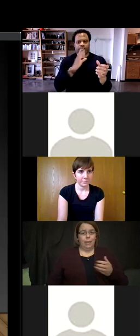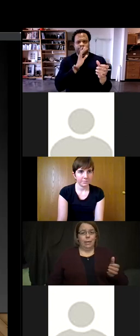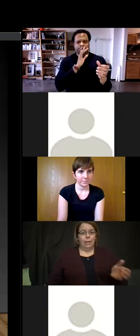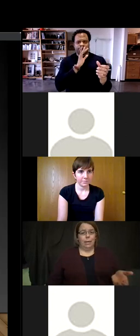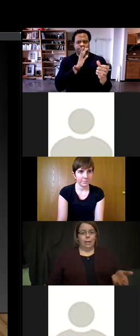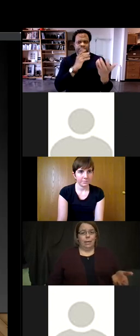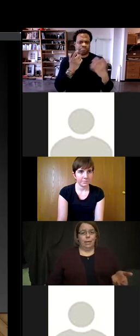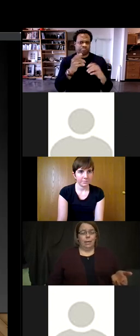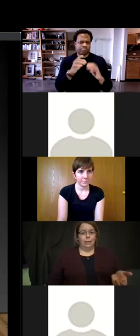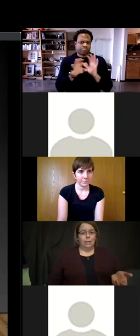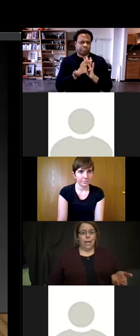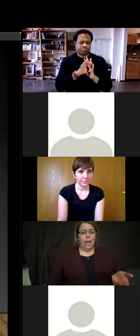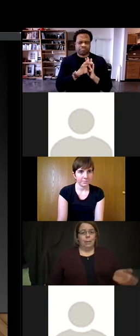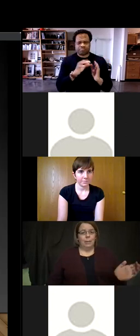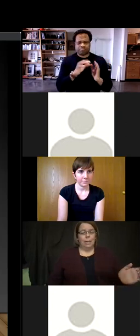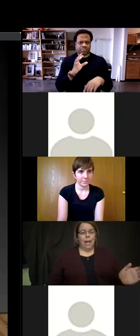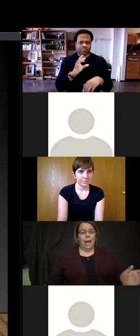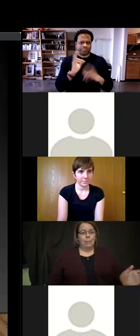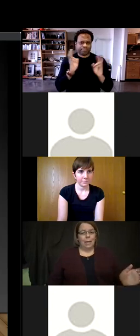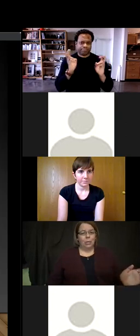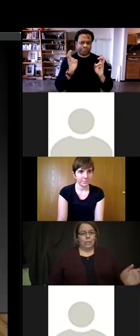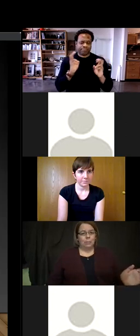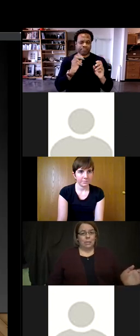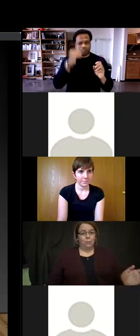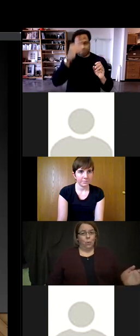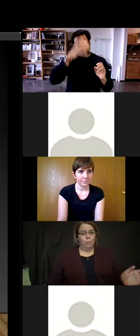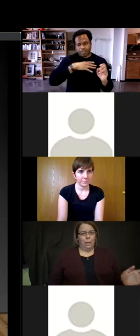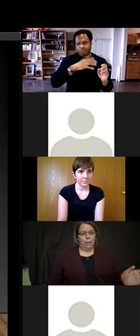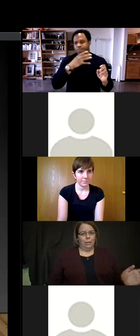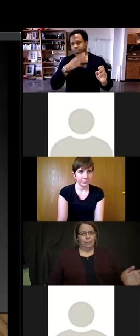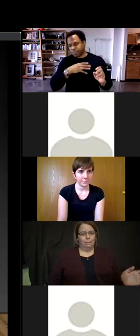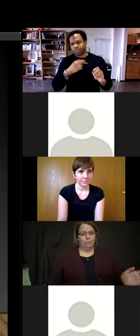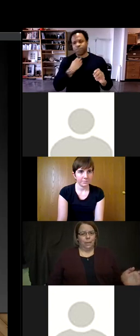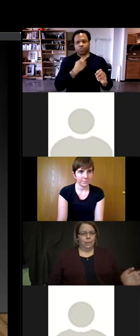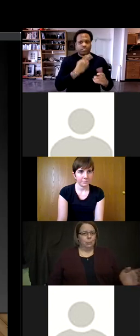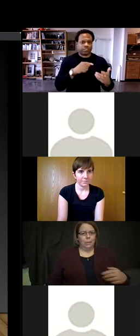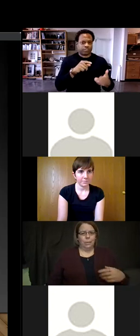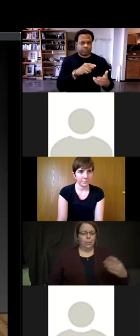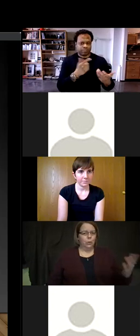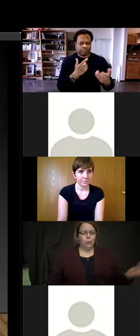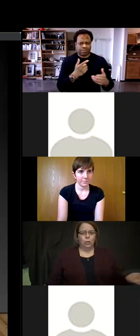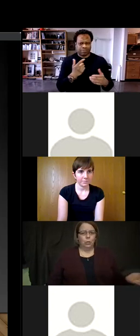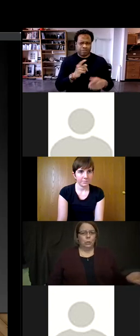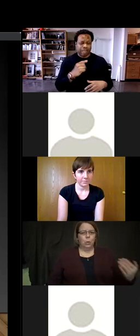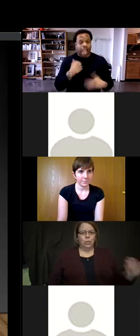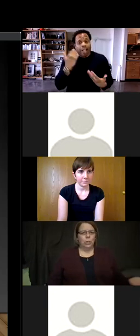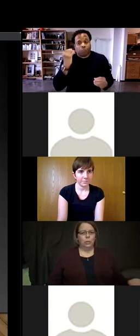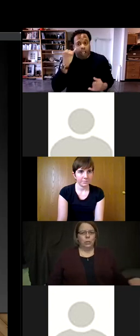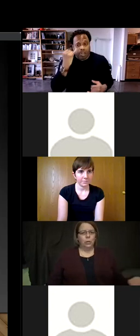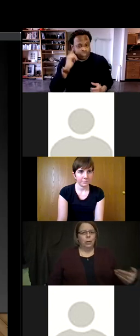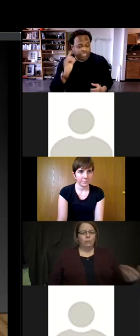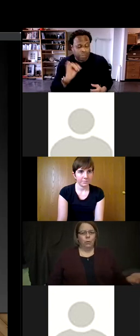and then into the app, and then the app actually speaks for me. It'll be, you can choose